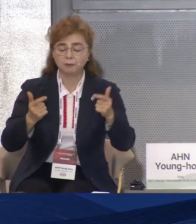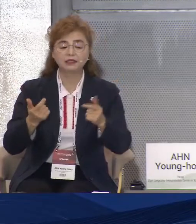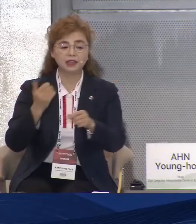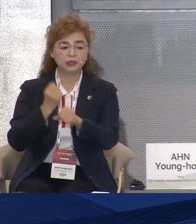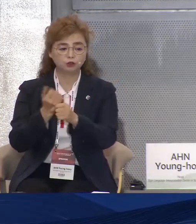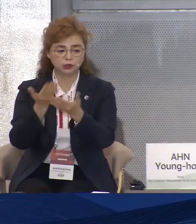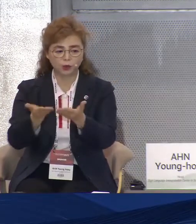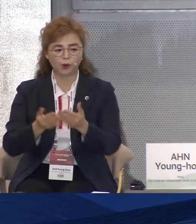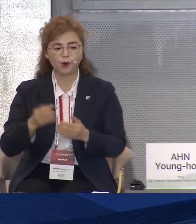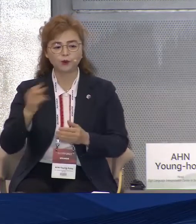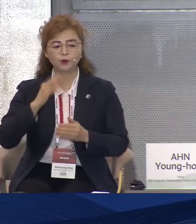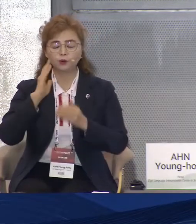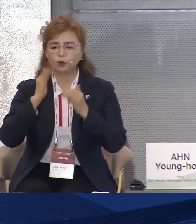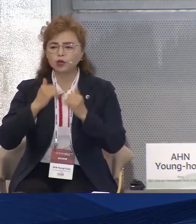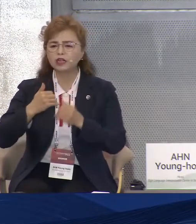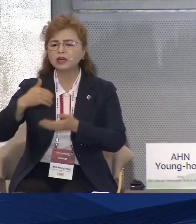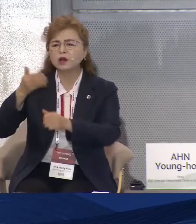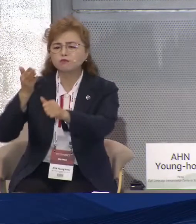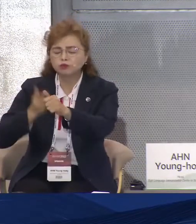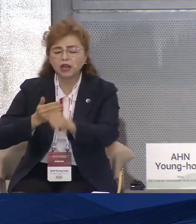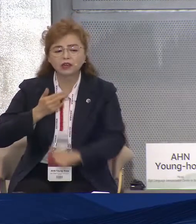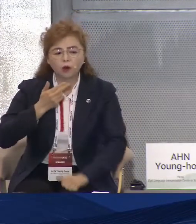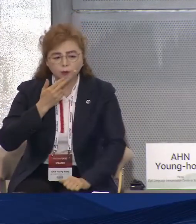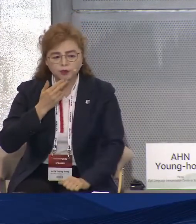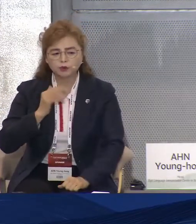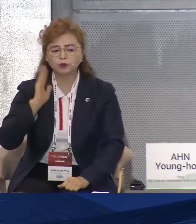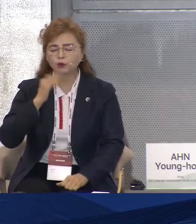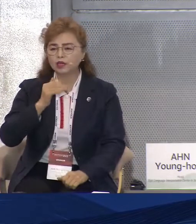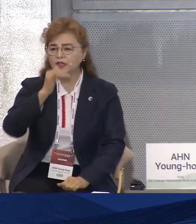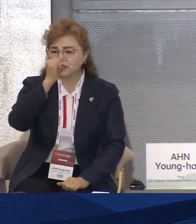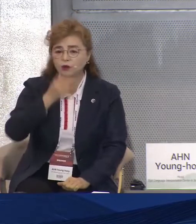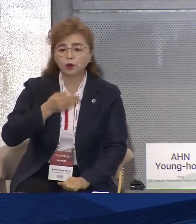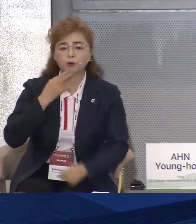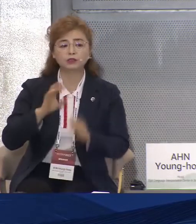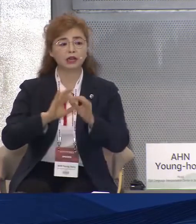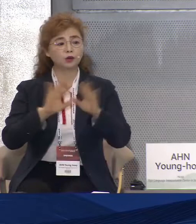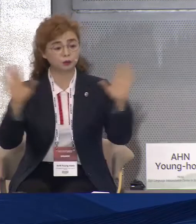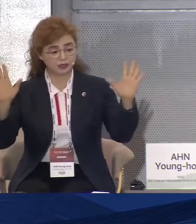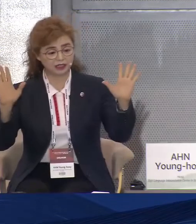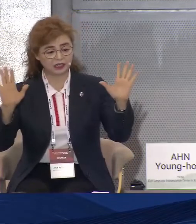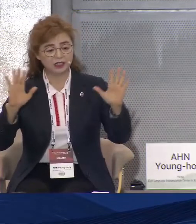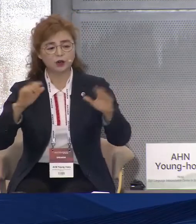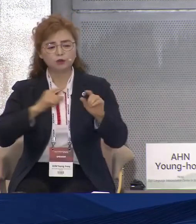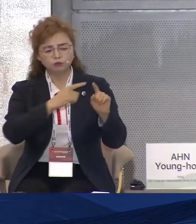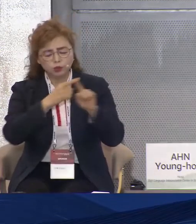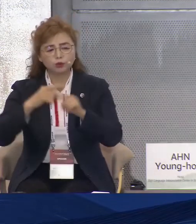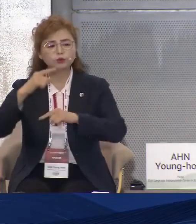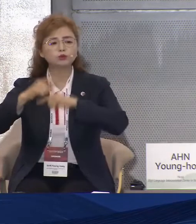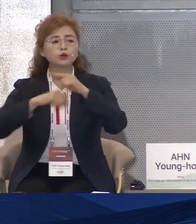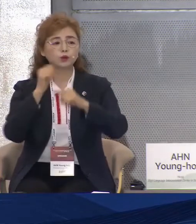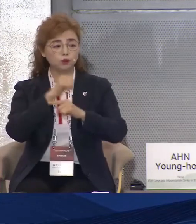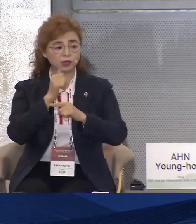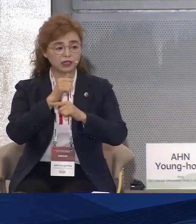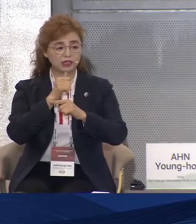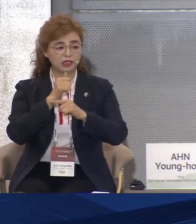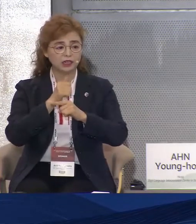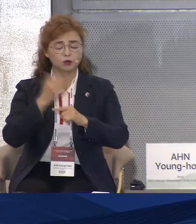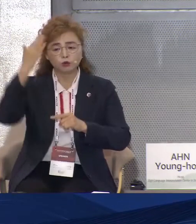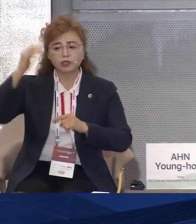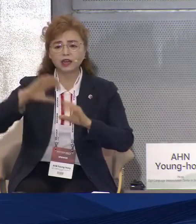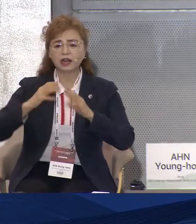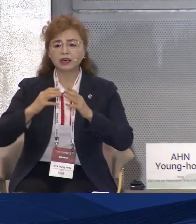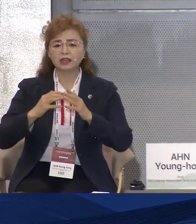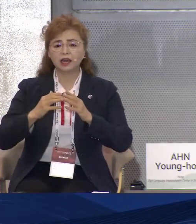to each local government. And sign language interpretation should be provided unconditionally, regardless